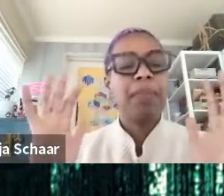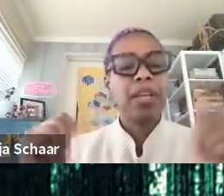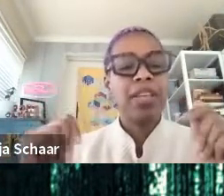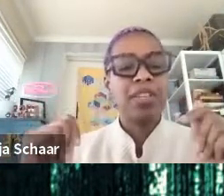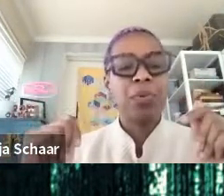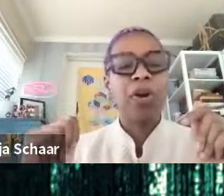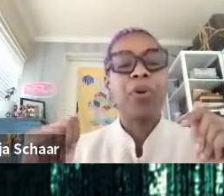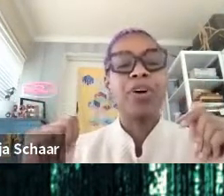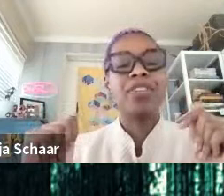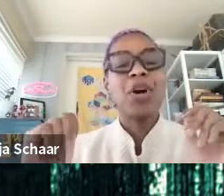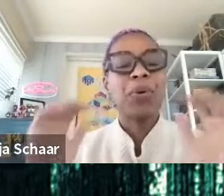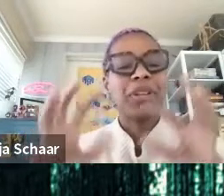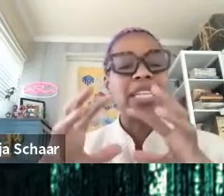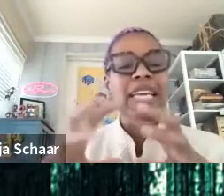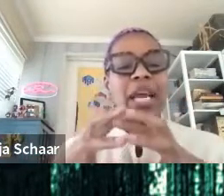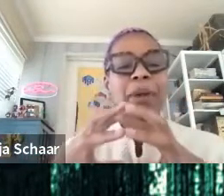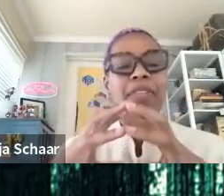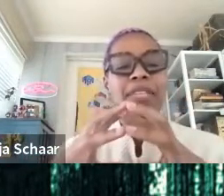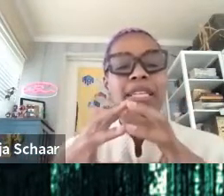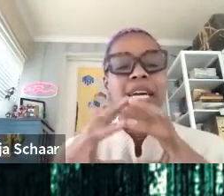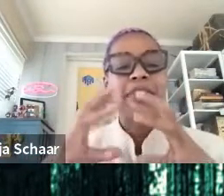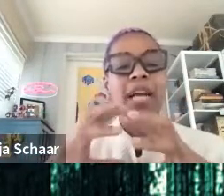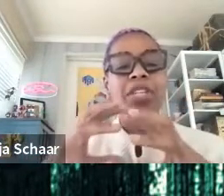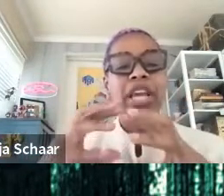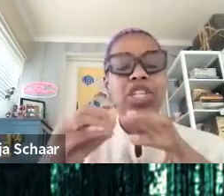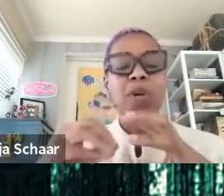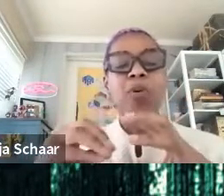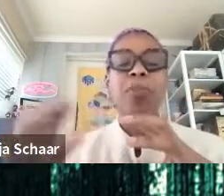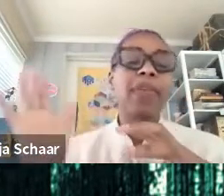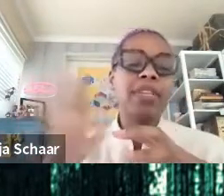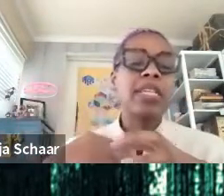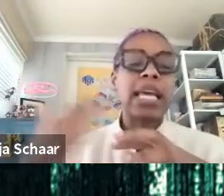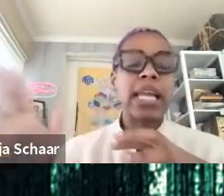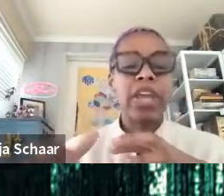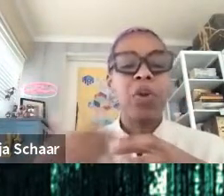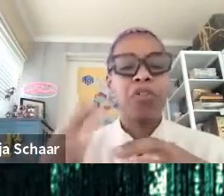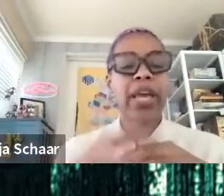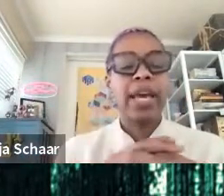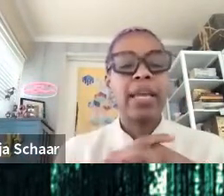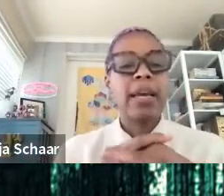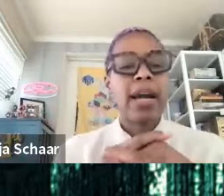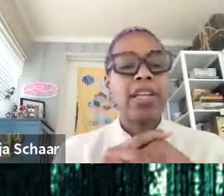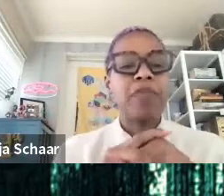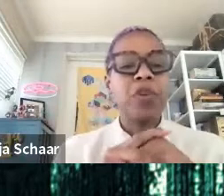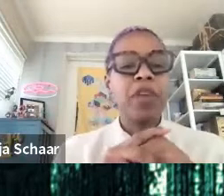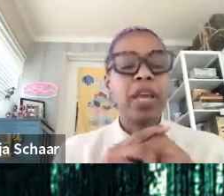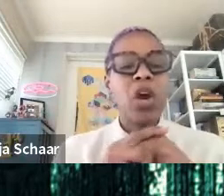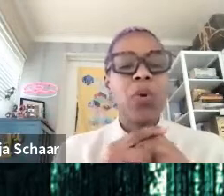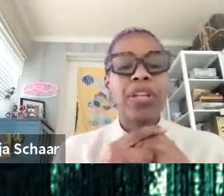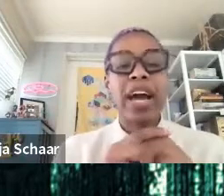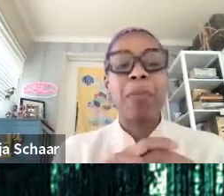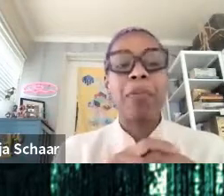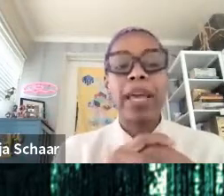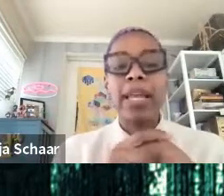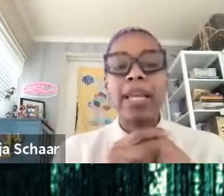but it's the water world. We're really thinking about this idea of climate change and global warming. And this is, again, I hit you over the head kind of movie